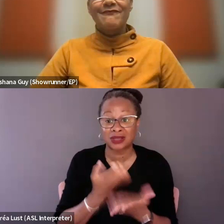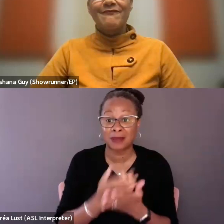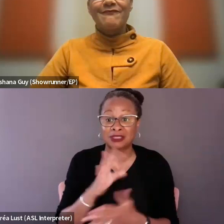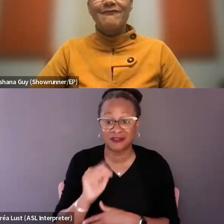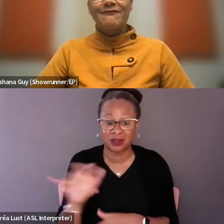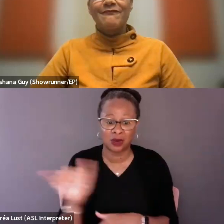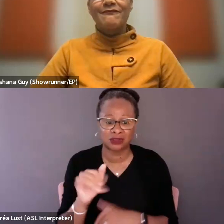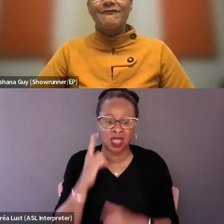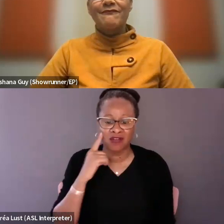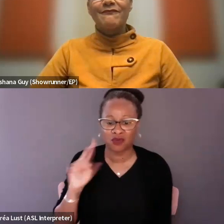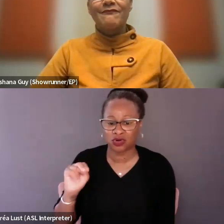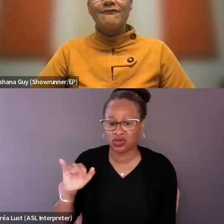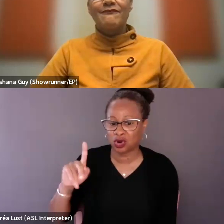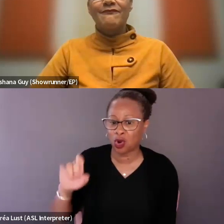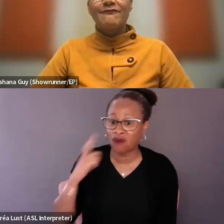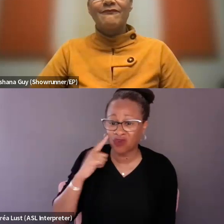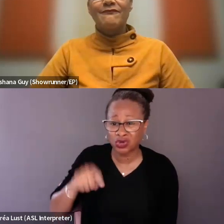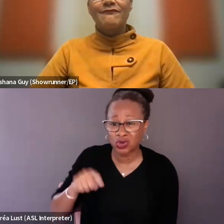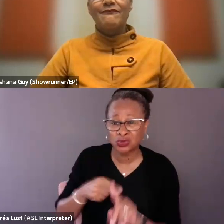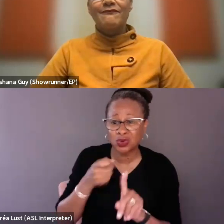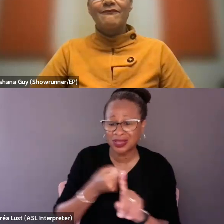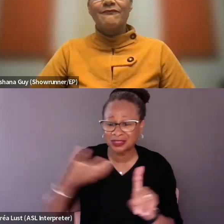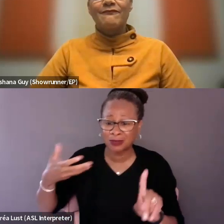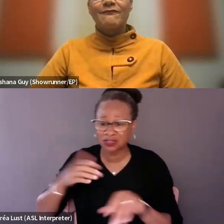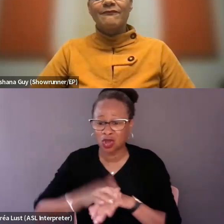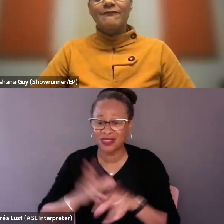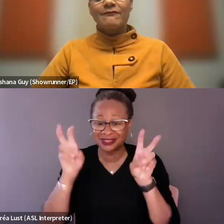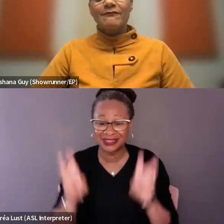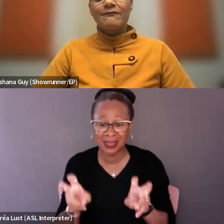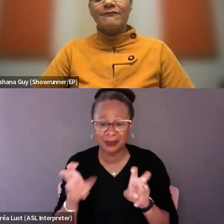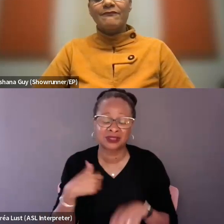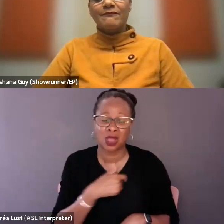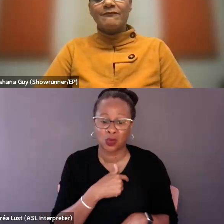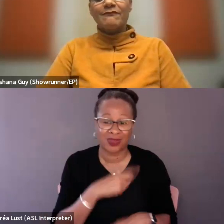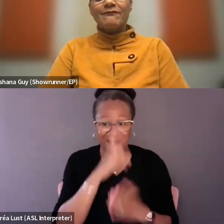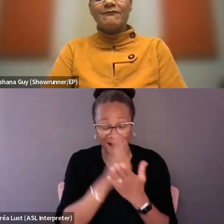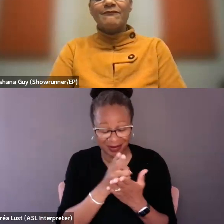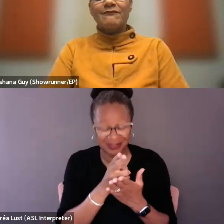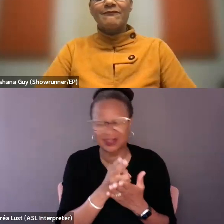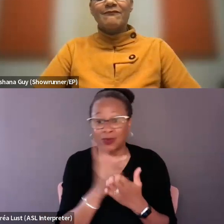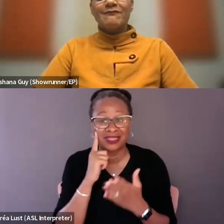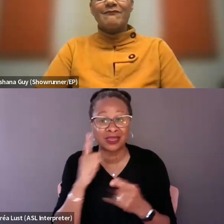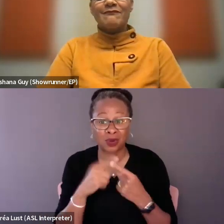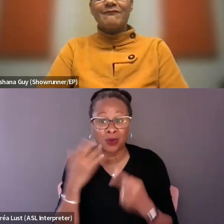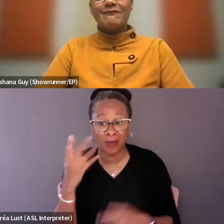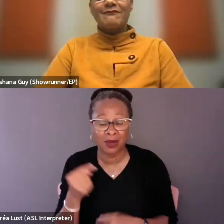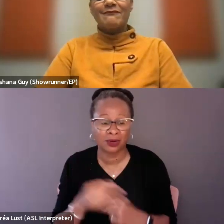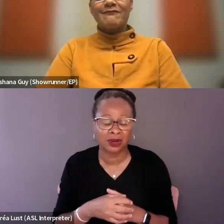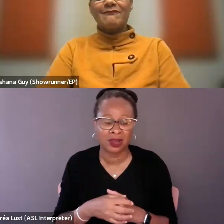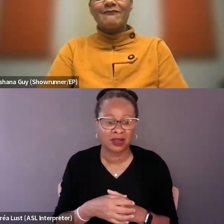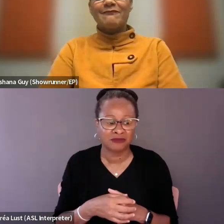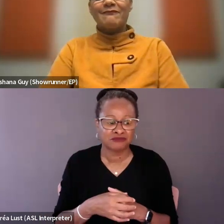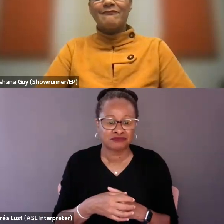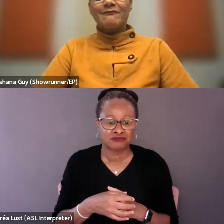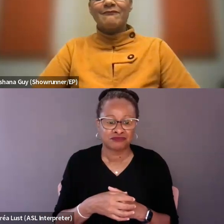for you, really getting a chance to expand on these topics that we like honestly think we know about, you know, what has